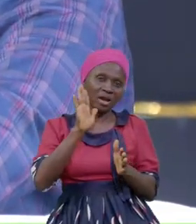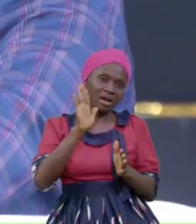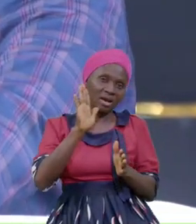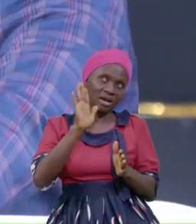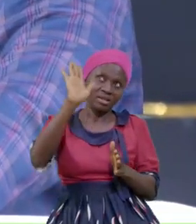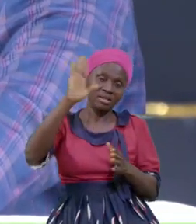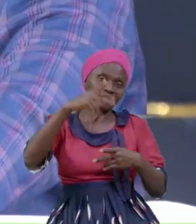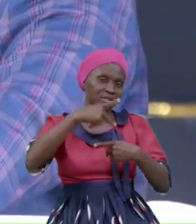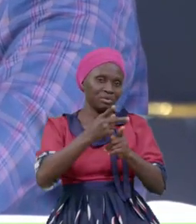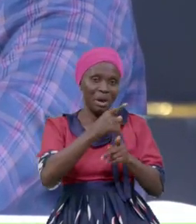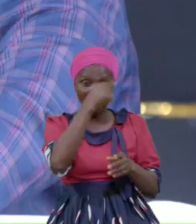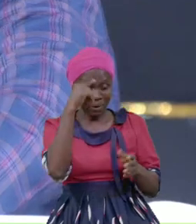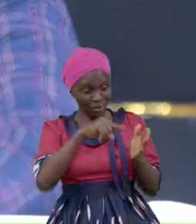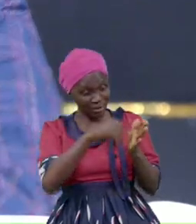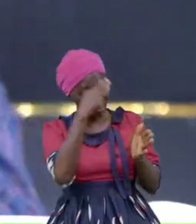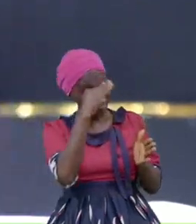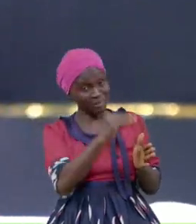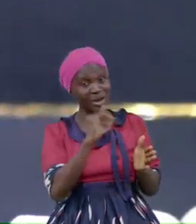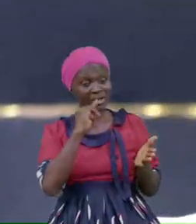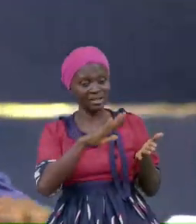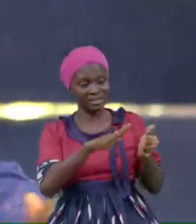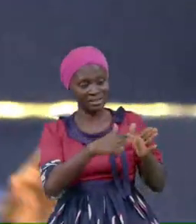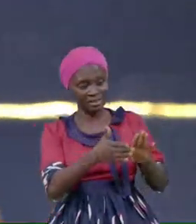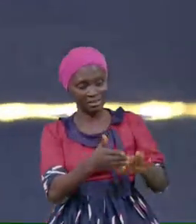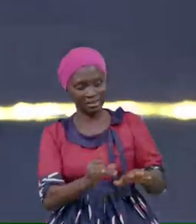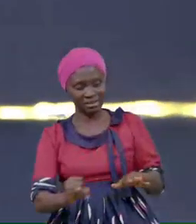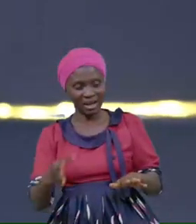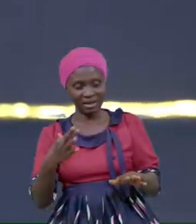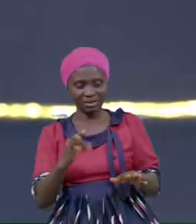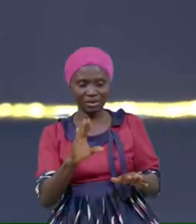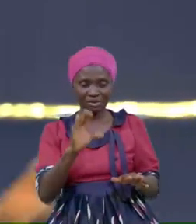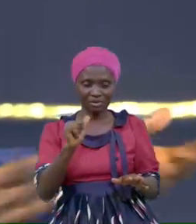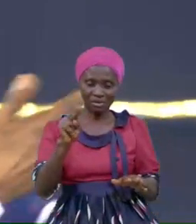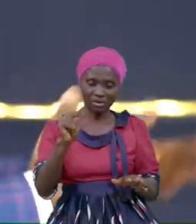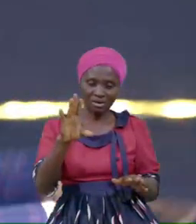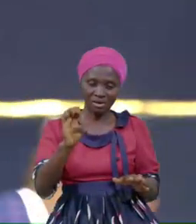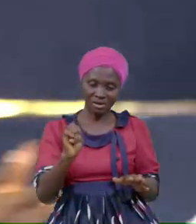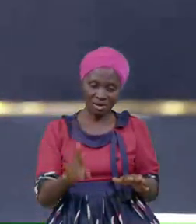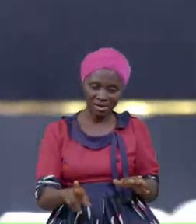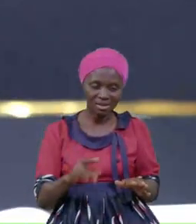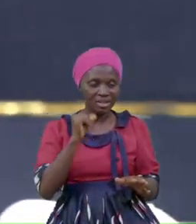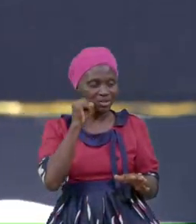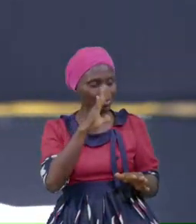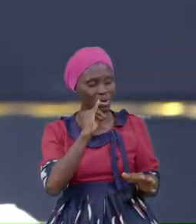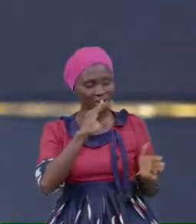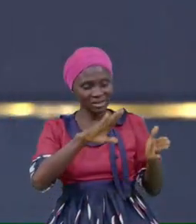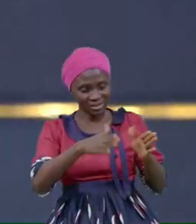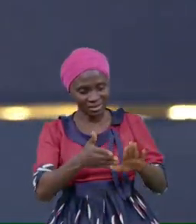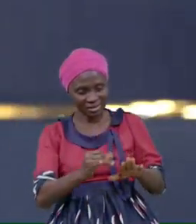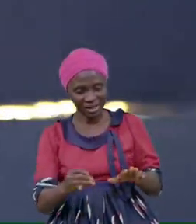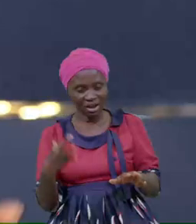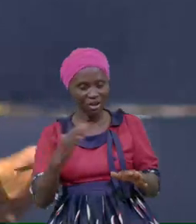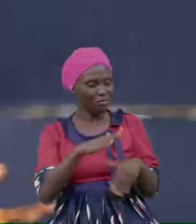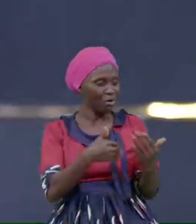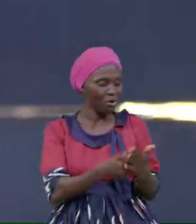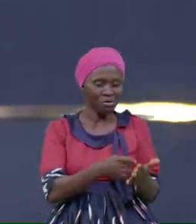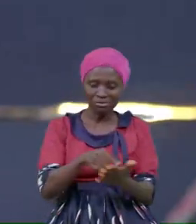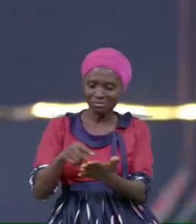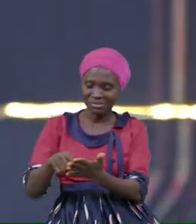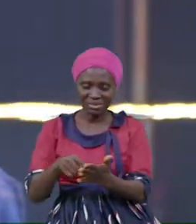He's dying of tuberculosis. The man is dying. The woman is dying of all these